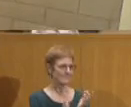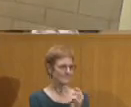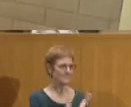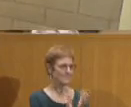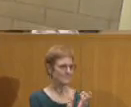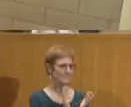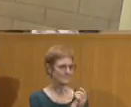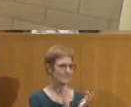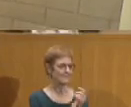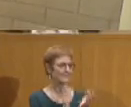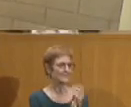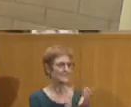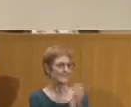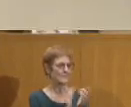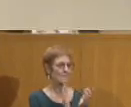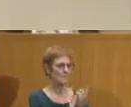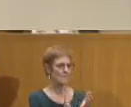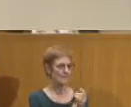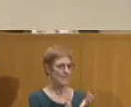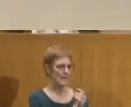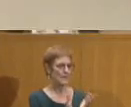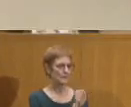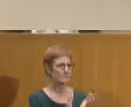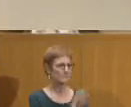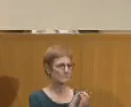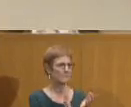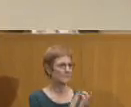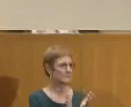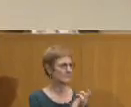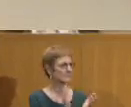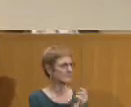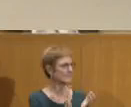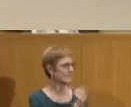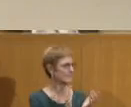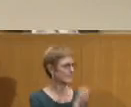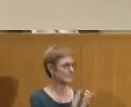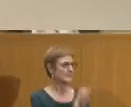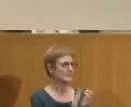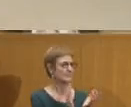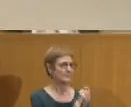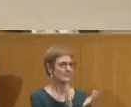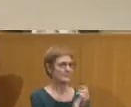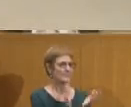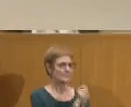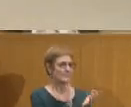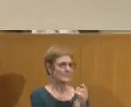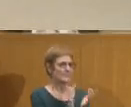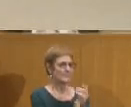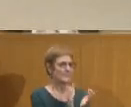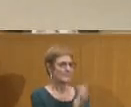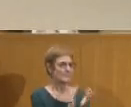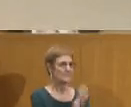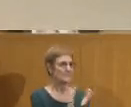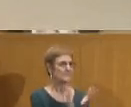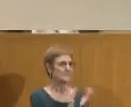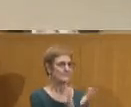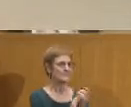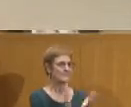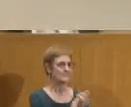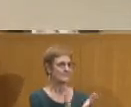For the government thereof. Of a government thereof. And that I will endeavor to support. And I will endeavor to support. Maintain